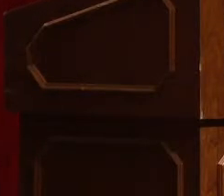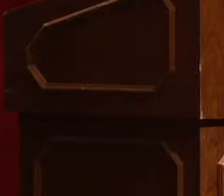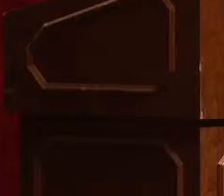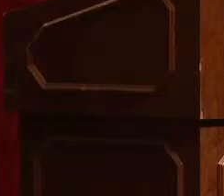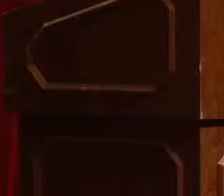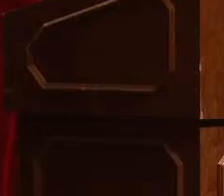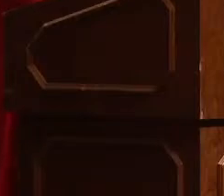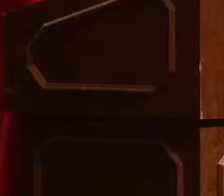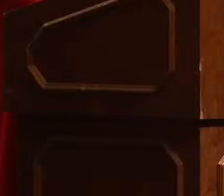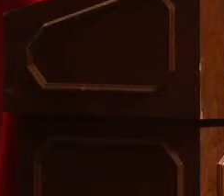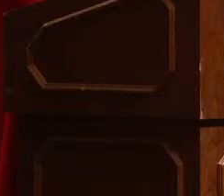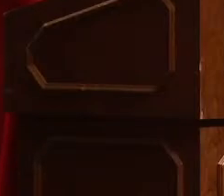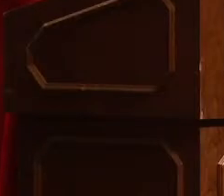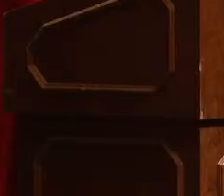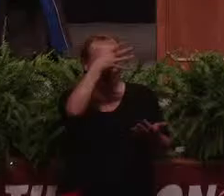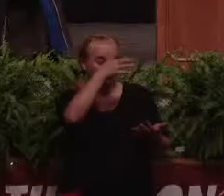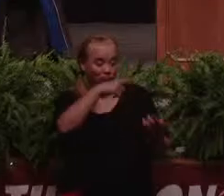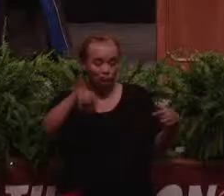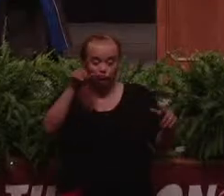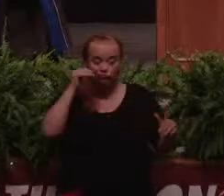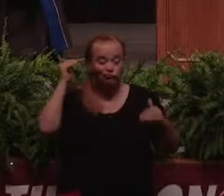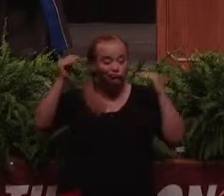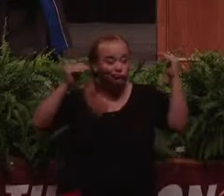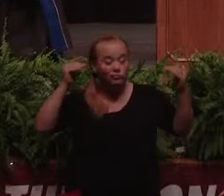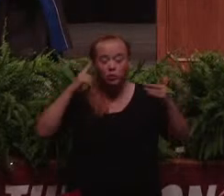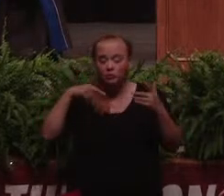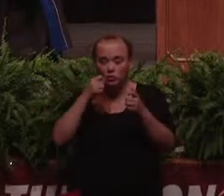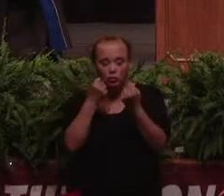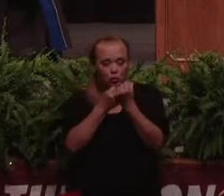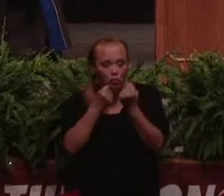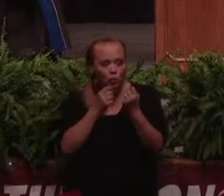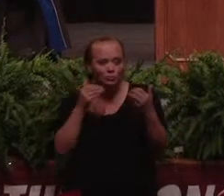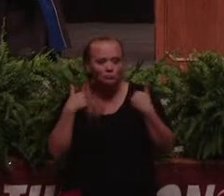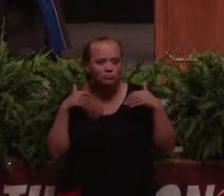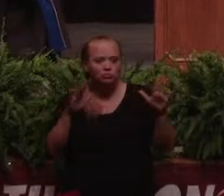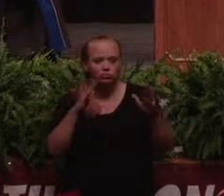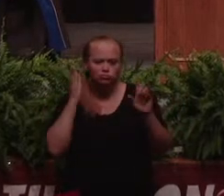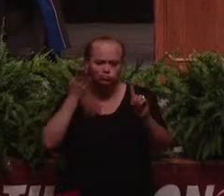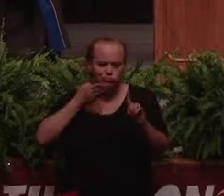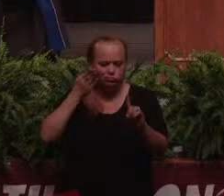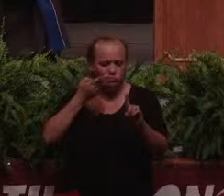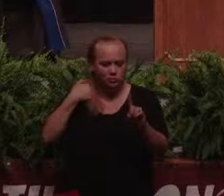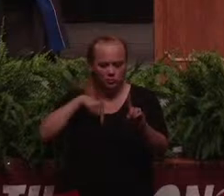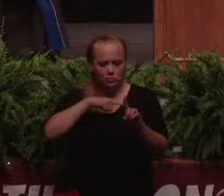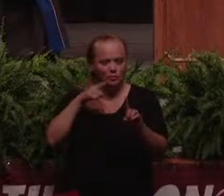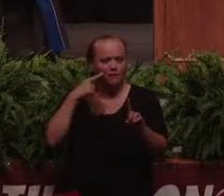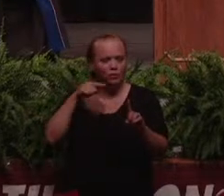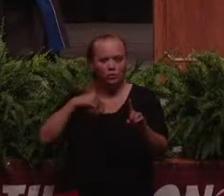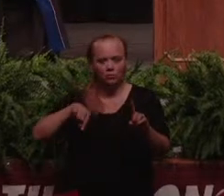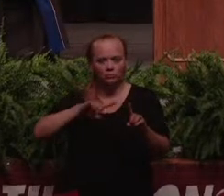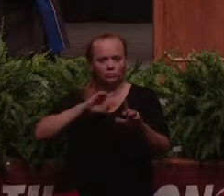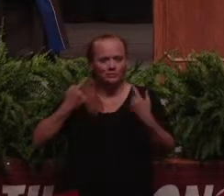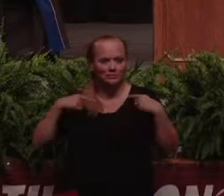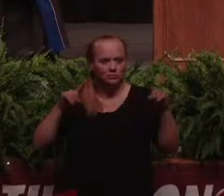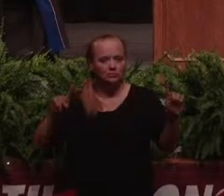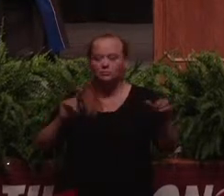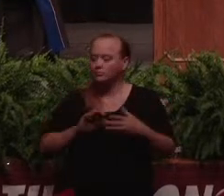Thank you to all the parents and guardians for supporting, sacrificing, and dedicating yourselves for your children's success.